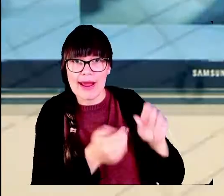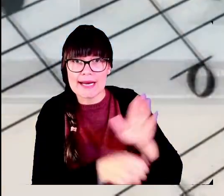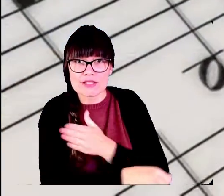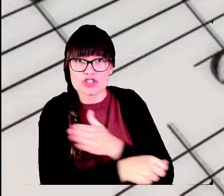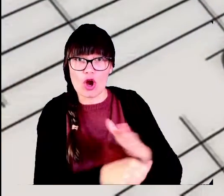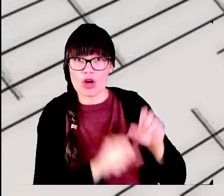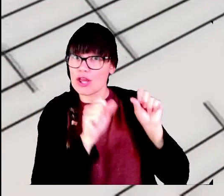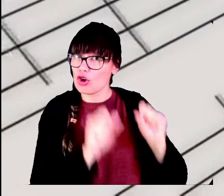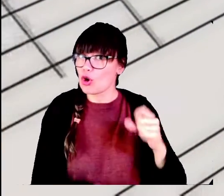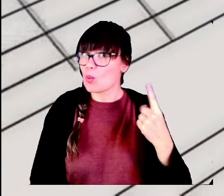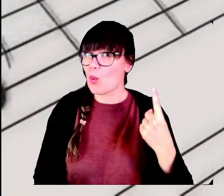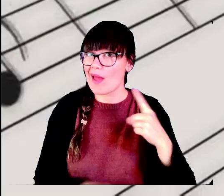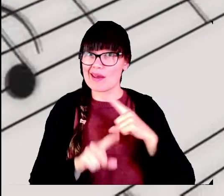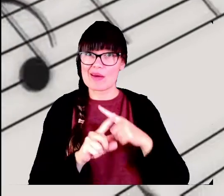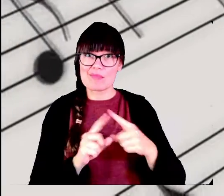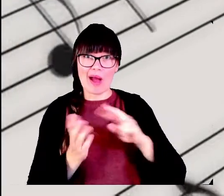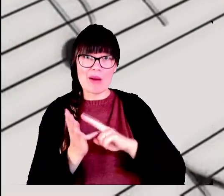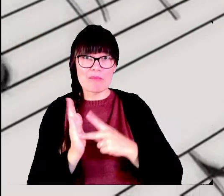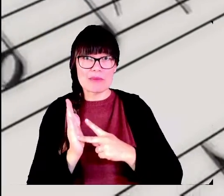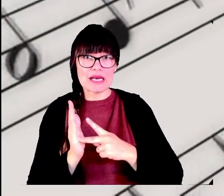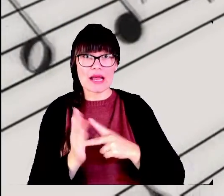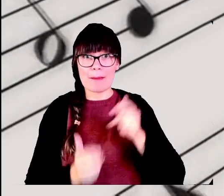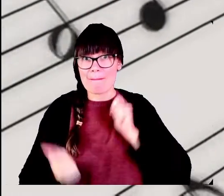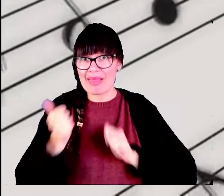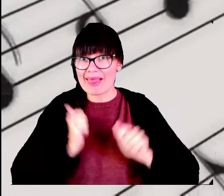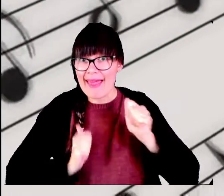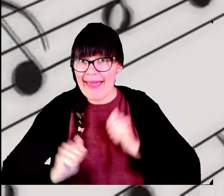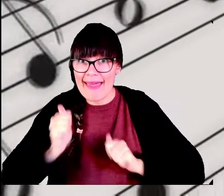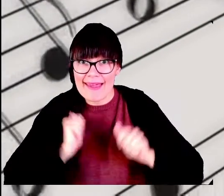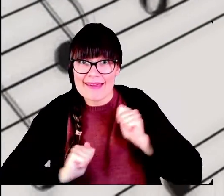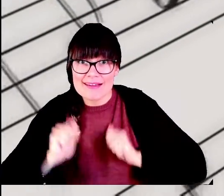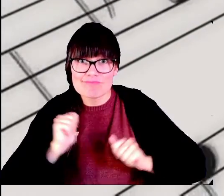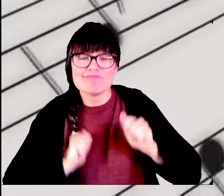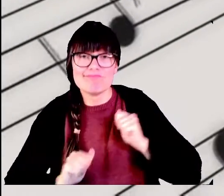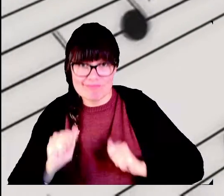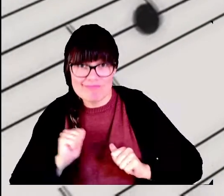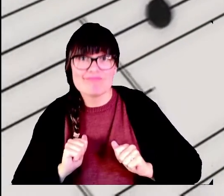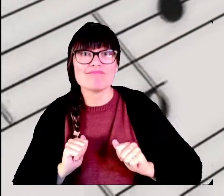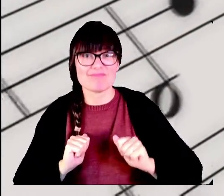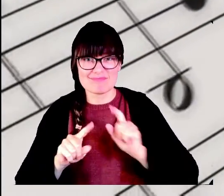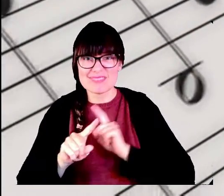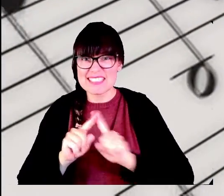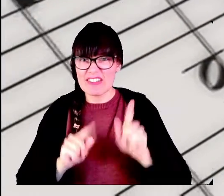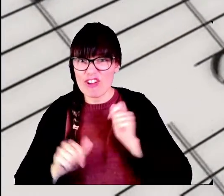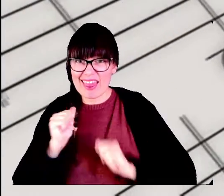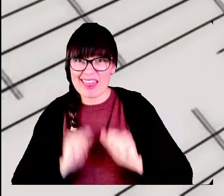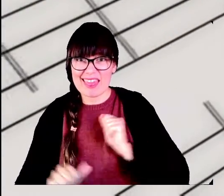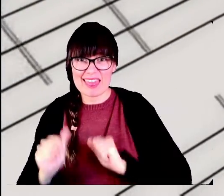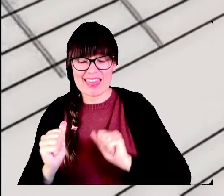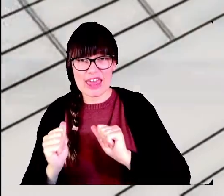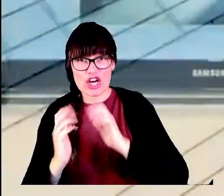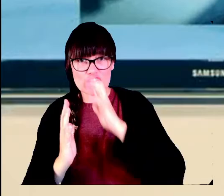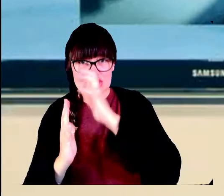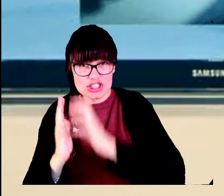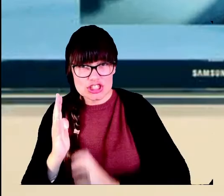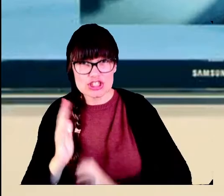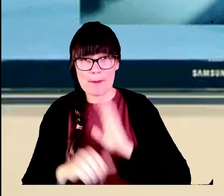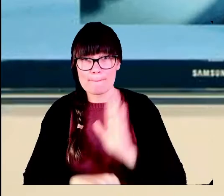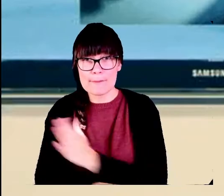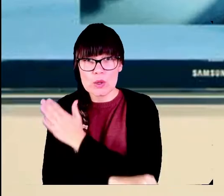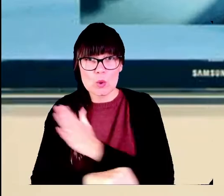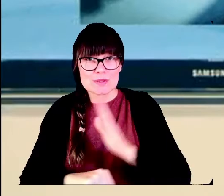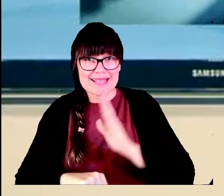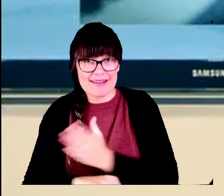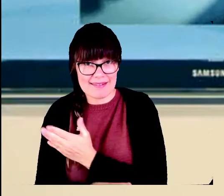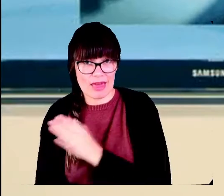that. But we could also be talking about plays, about different theater operations that require musical lyrics, in